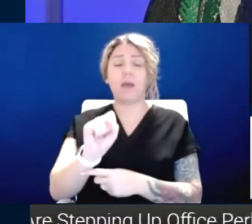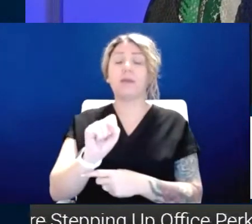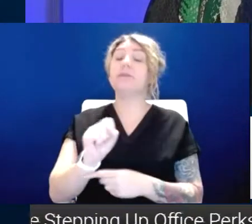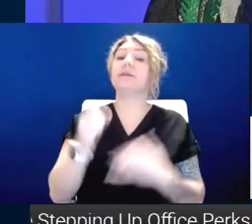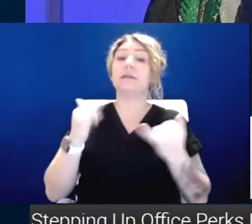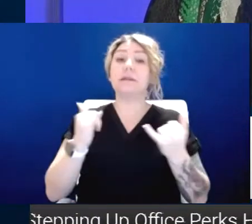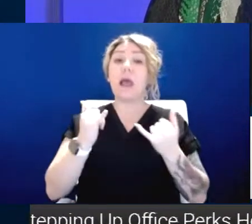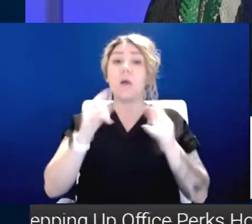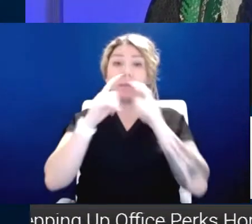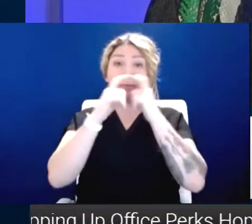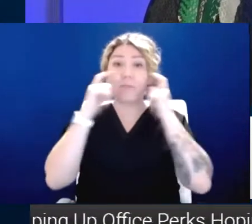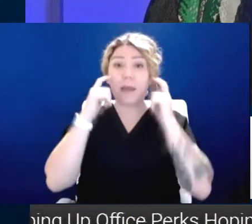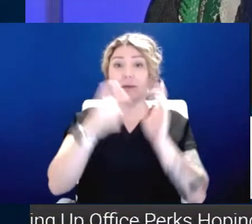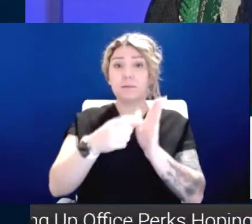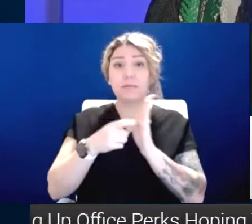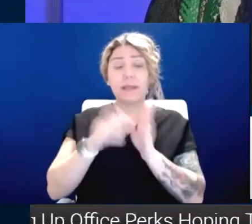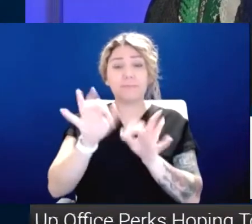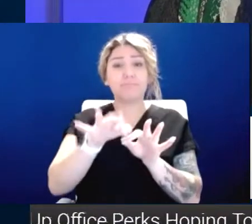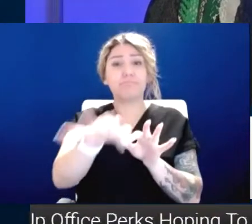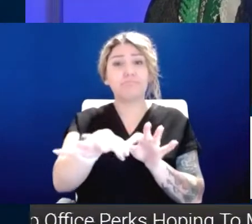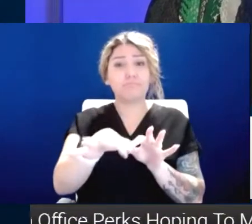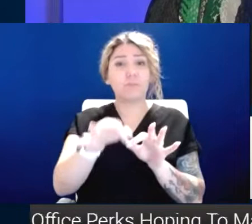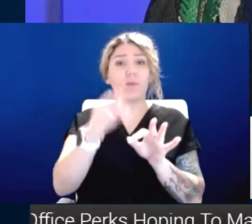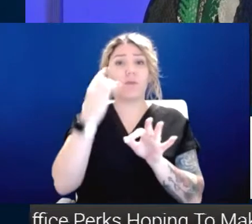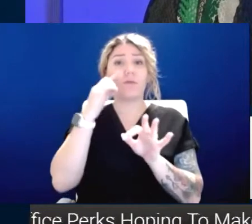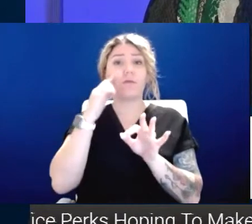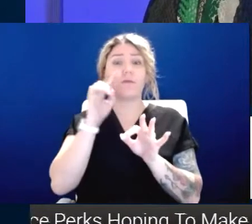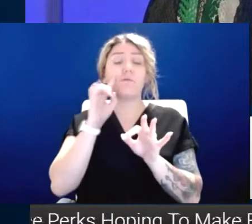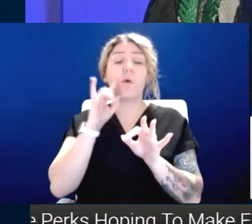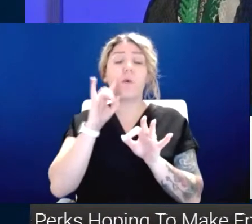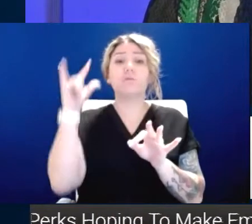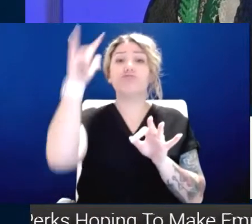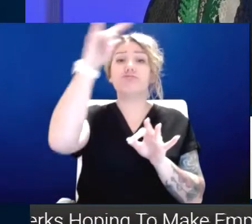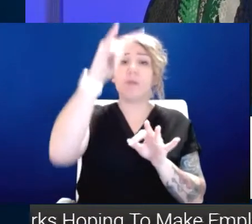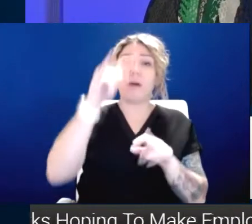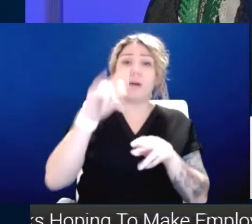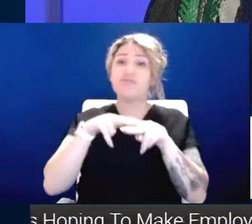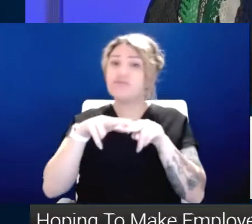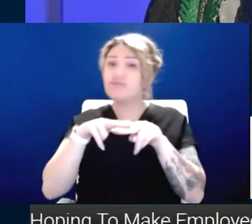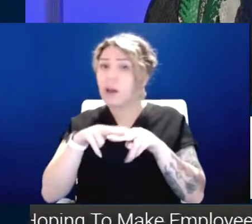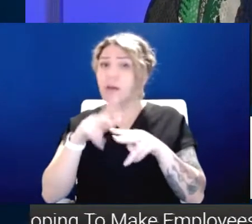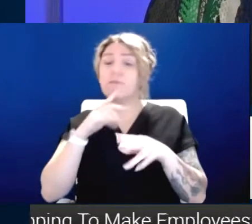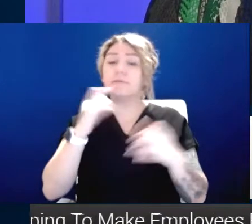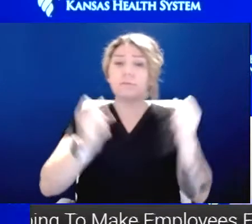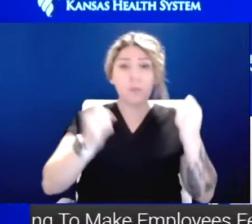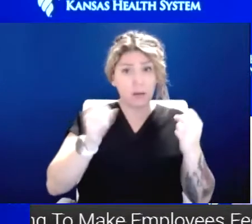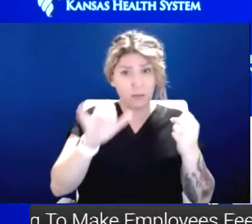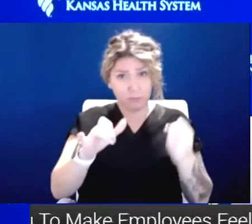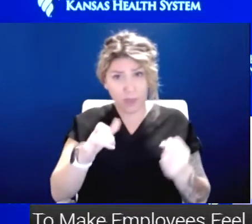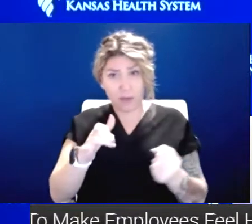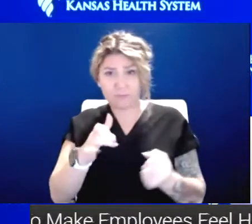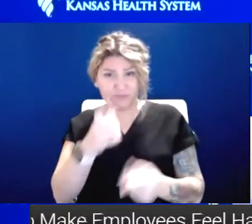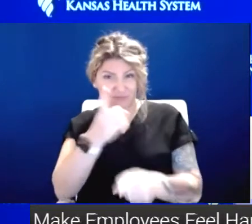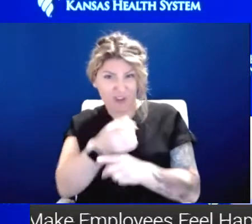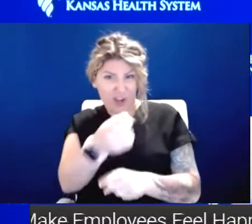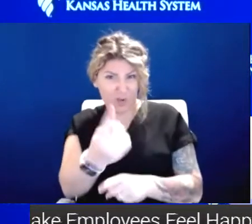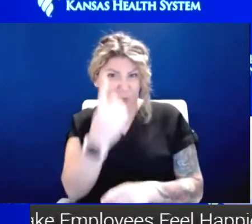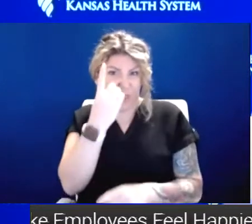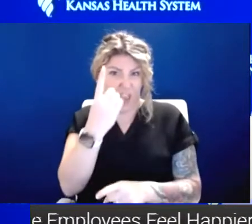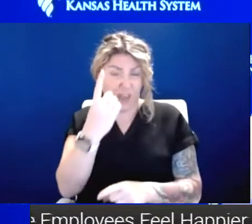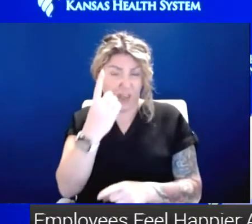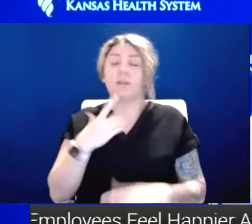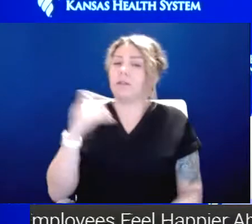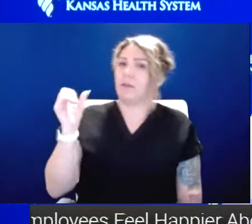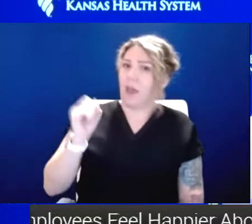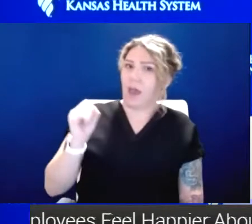planes, trains, not automobiles, but extended for another 2 weeks. You think that's the right call? I do. I mean, I think you are just with so many